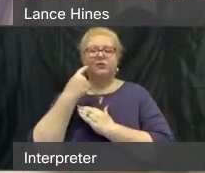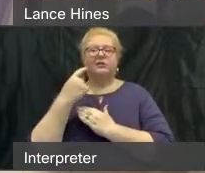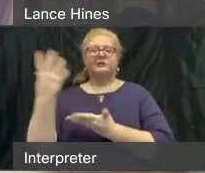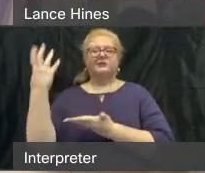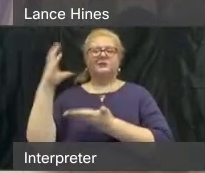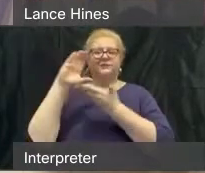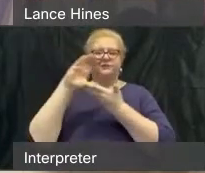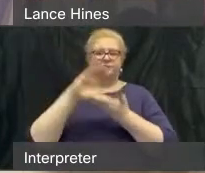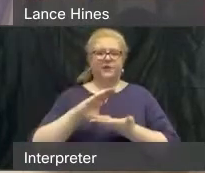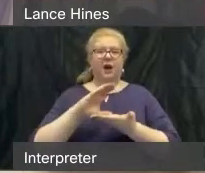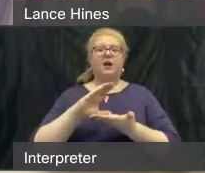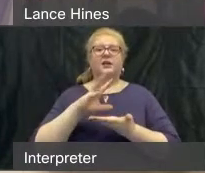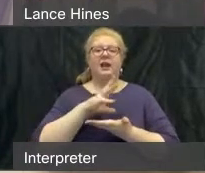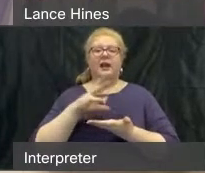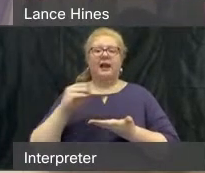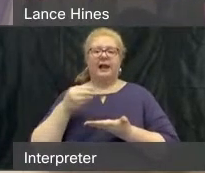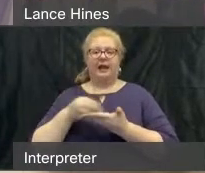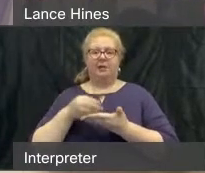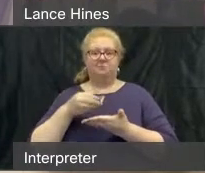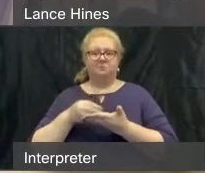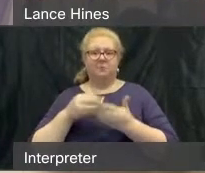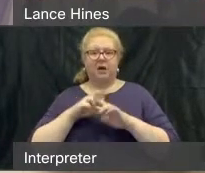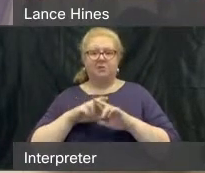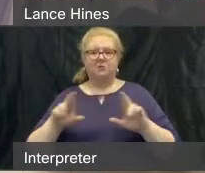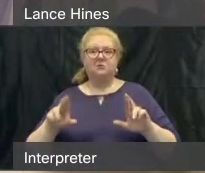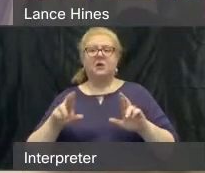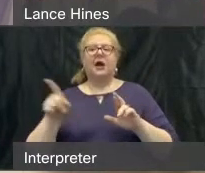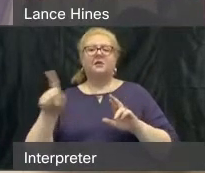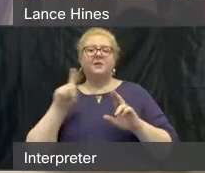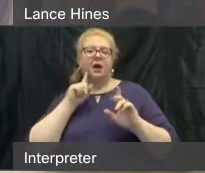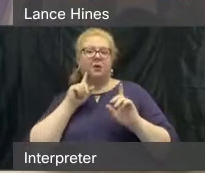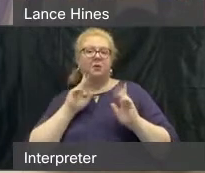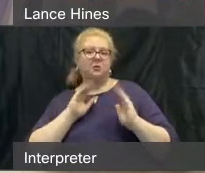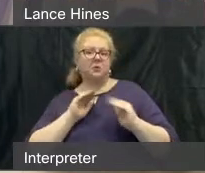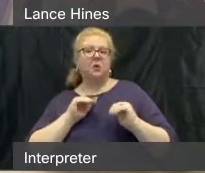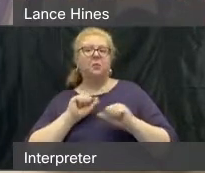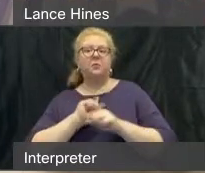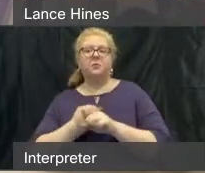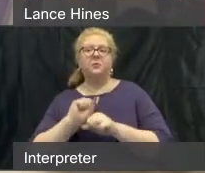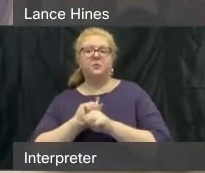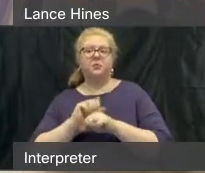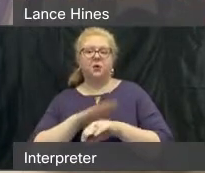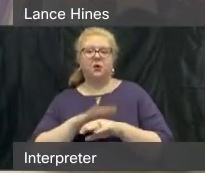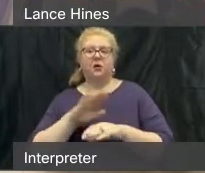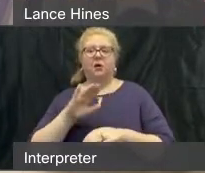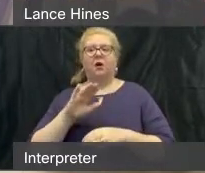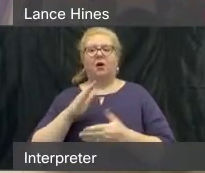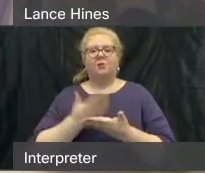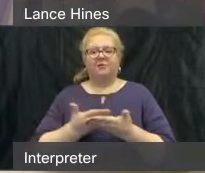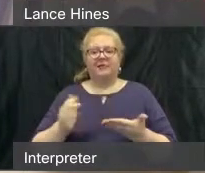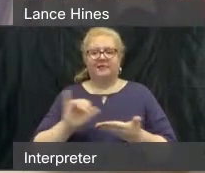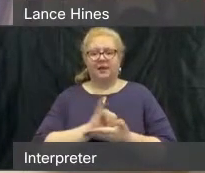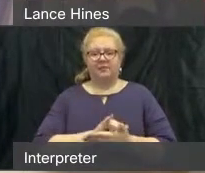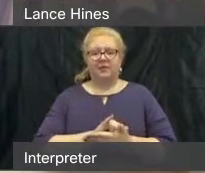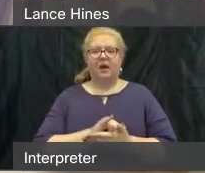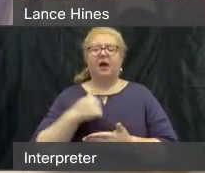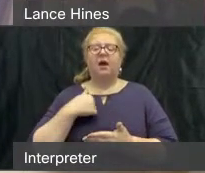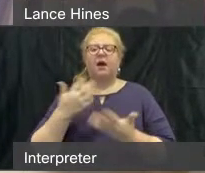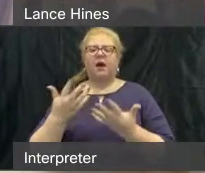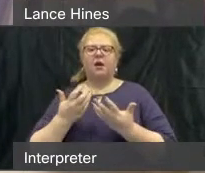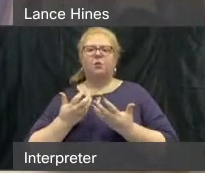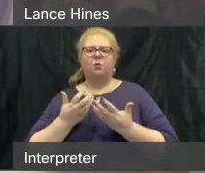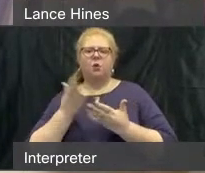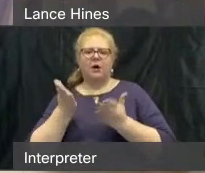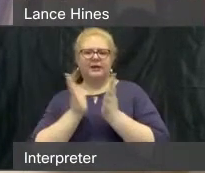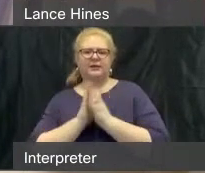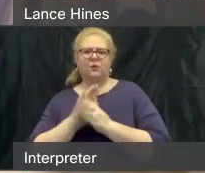in working in that area. So I was hoping that this would be something that they would jump on. But I wanted to ask about the vacant